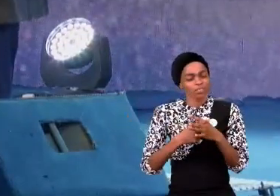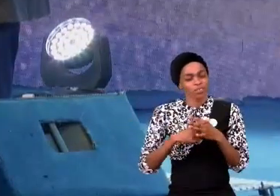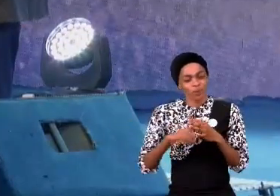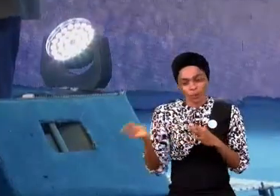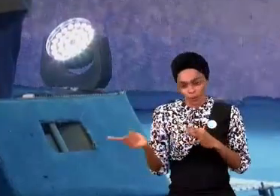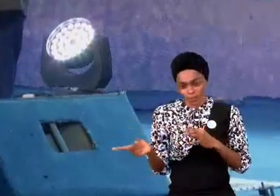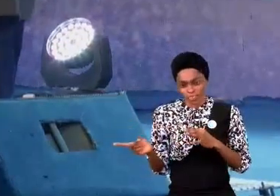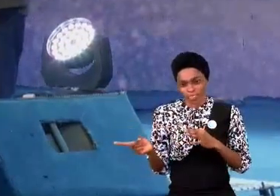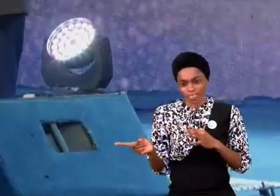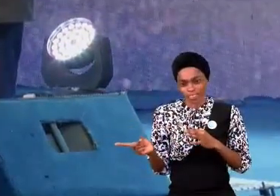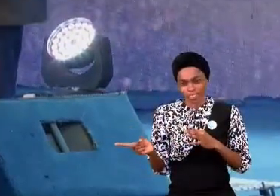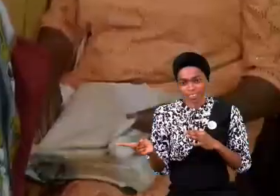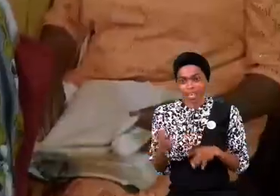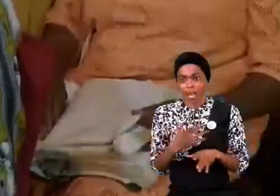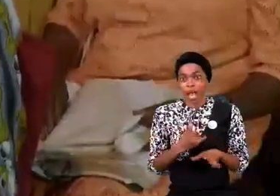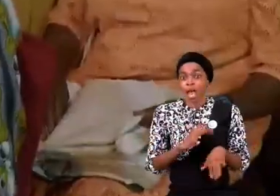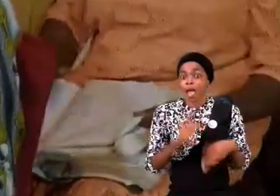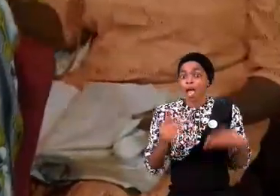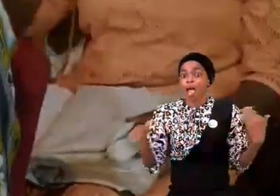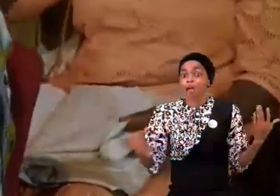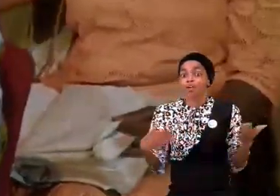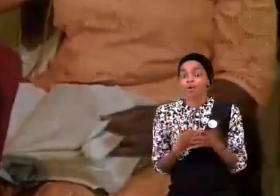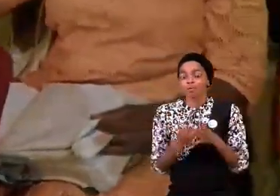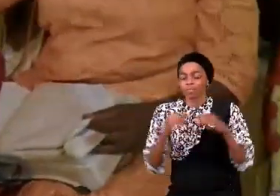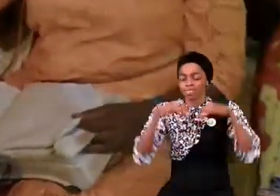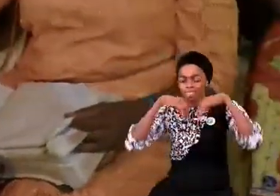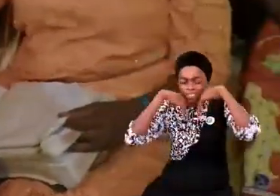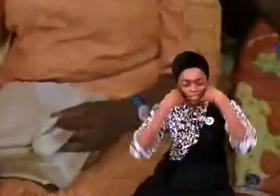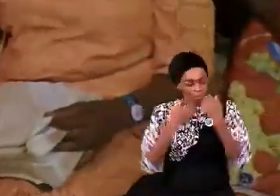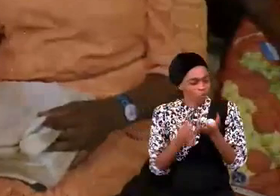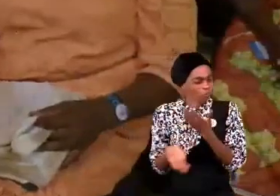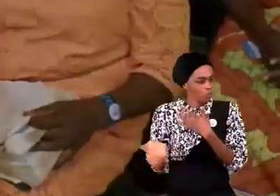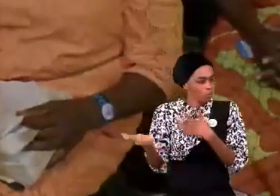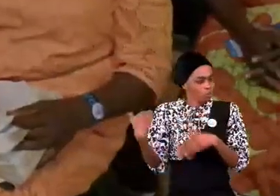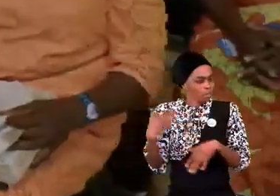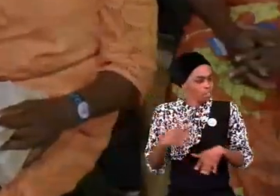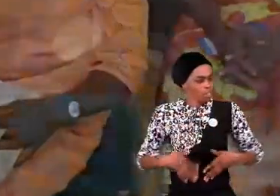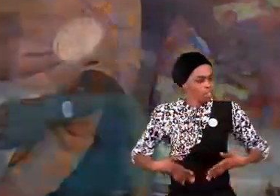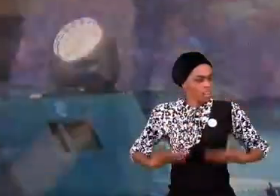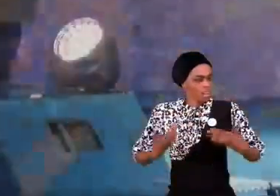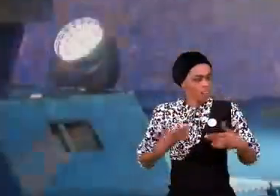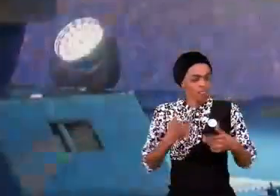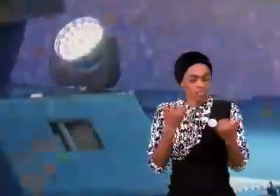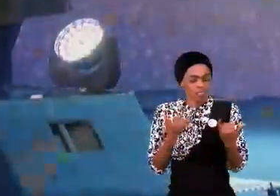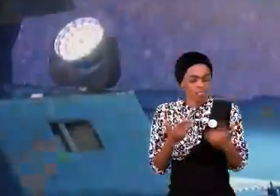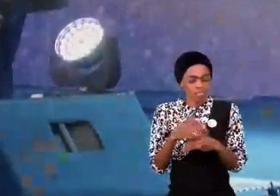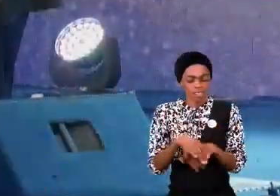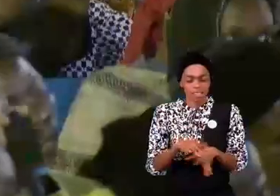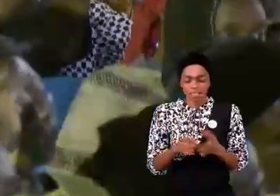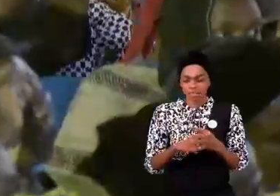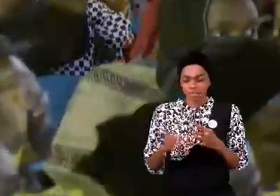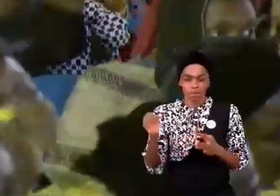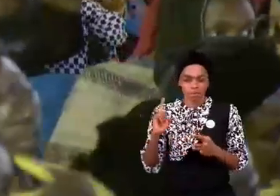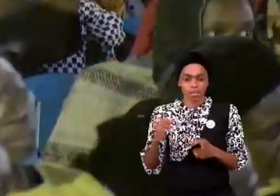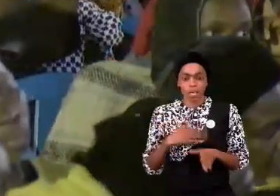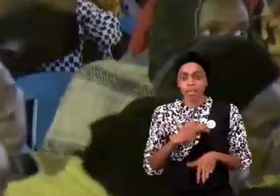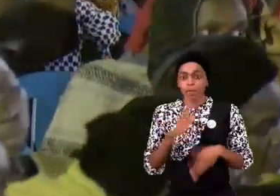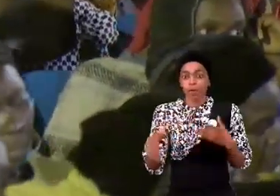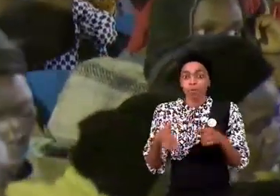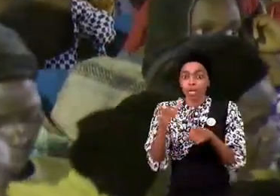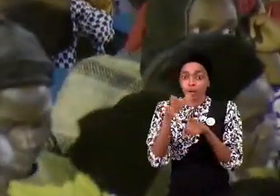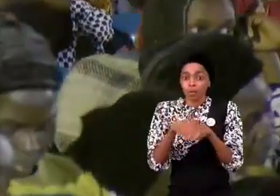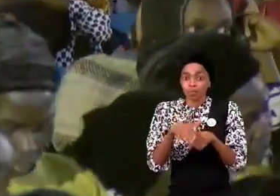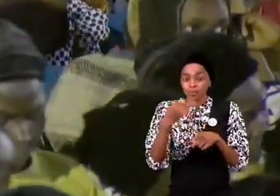life tonight gone. Yes. And the oppression of the devil tonight gone. Yes. He will take